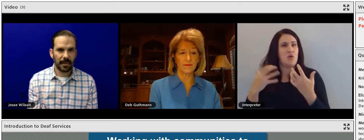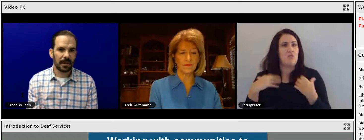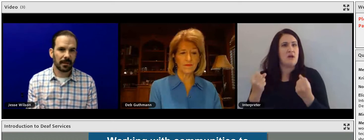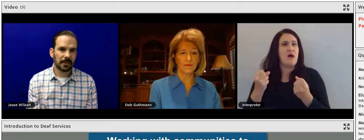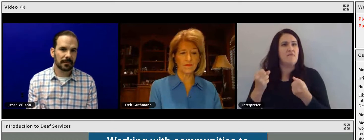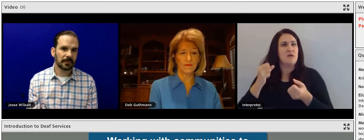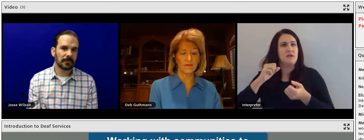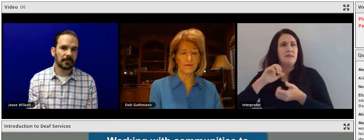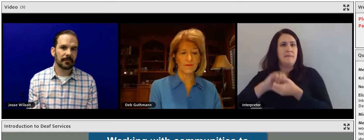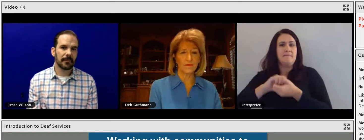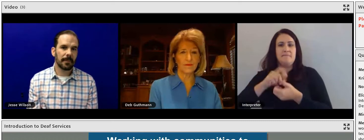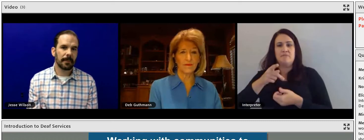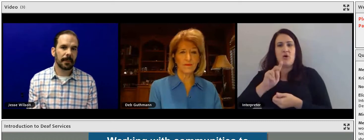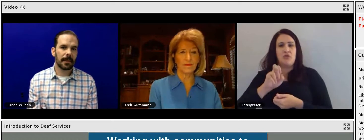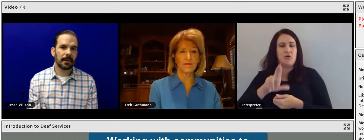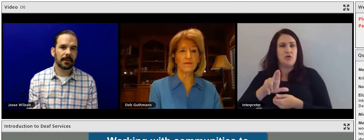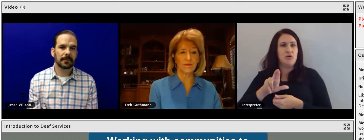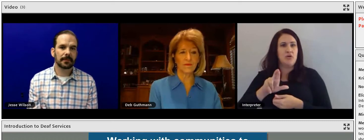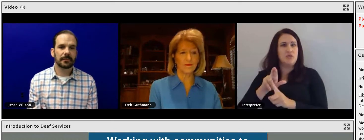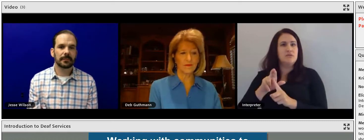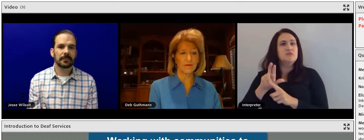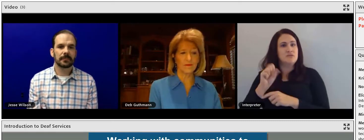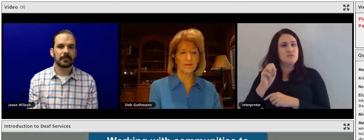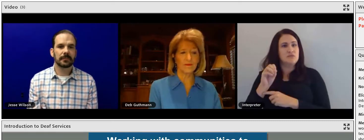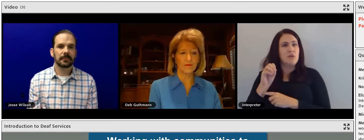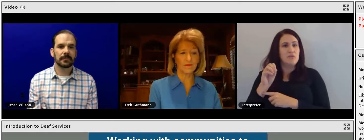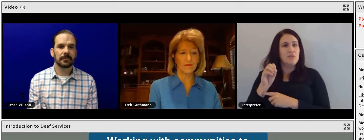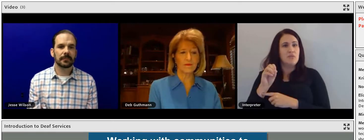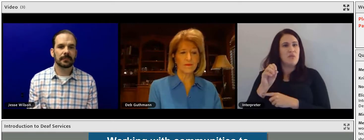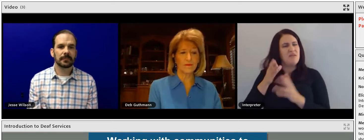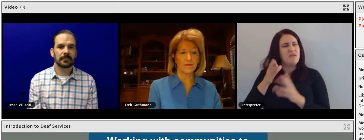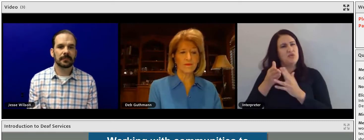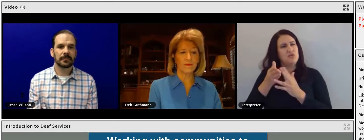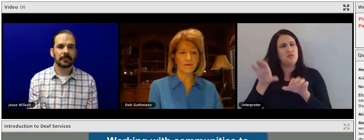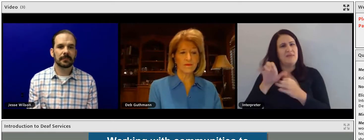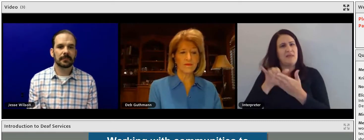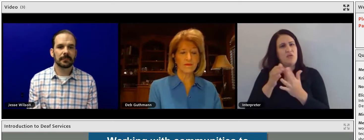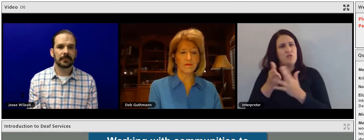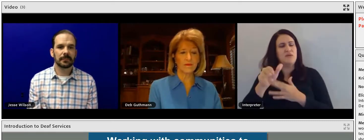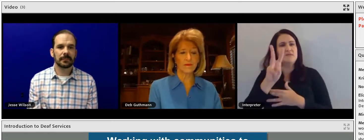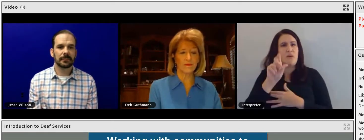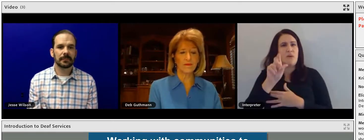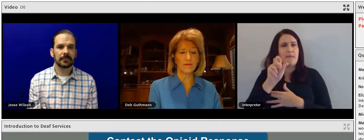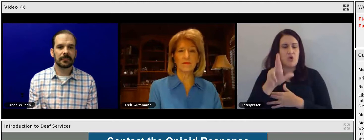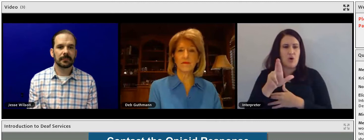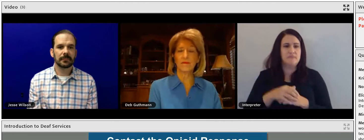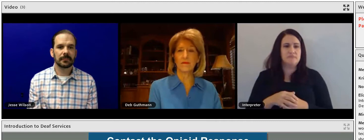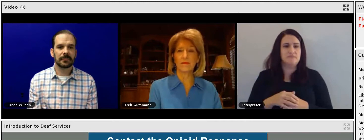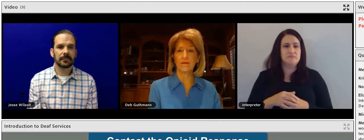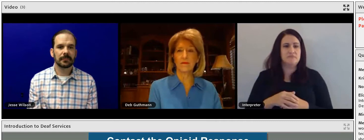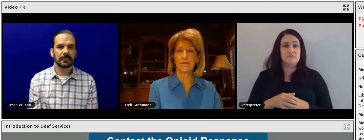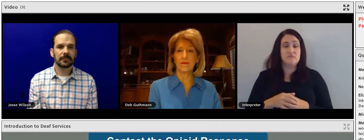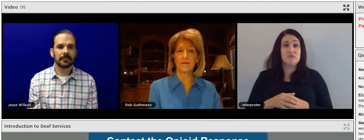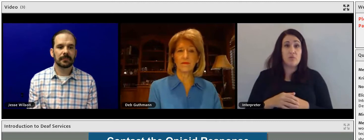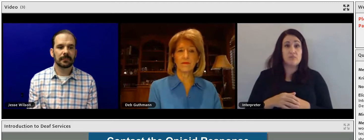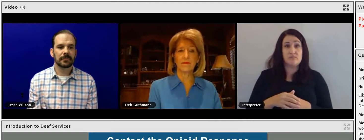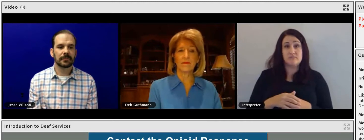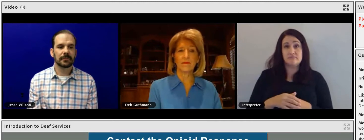which is C4 Innovations, who is hosting this webinar. So if you find that you have an interest